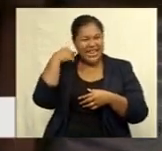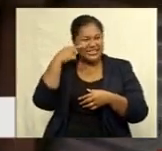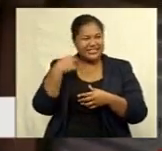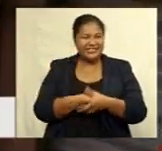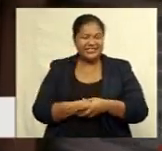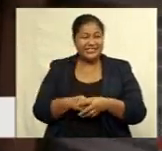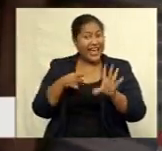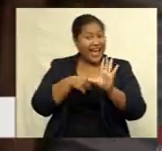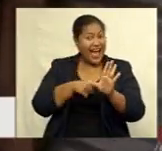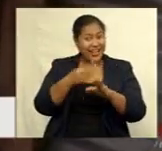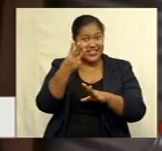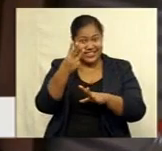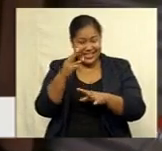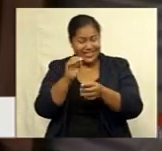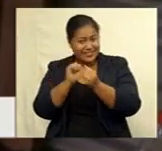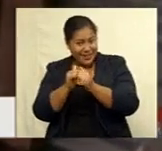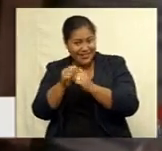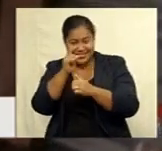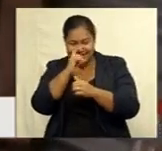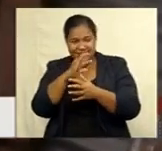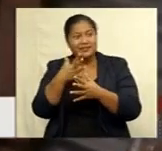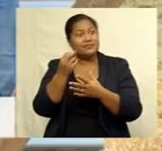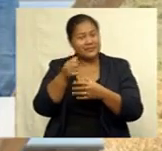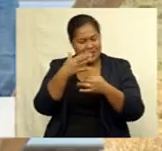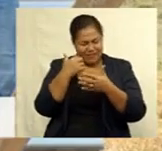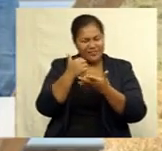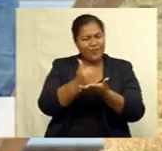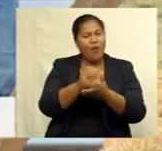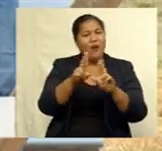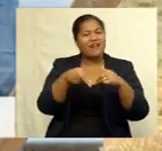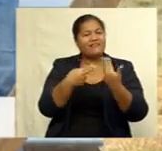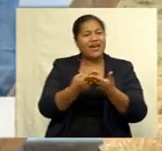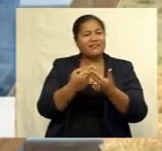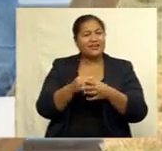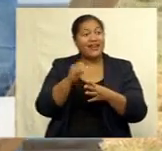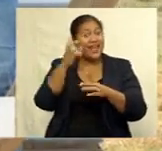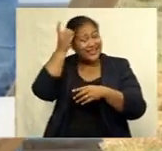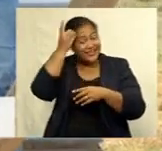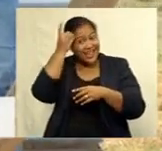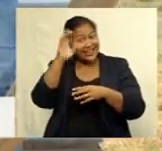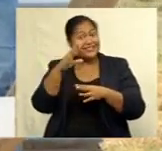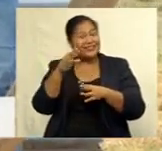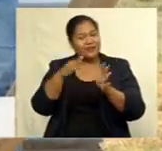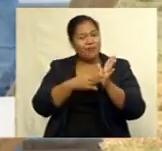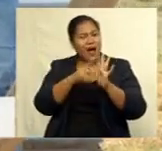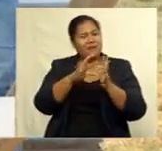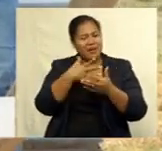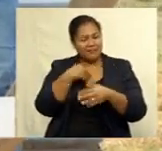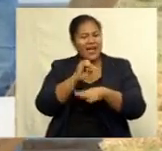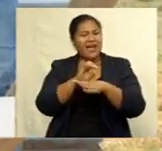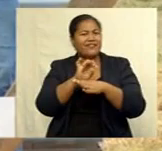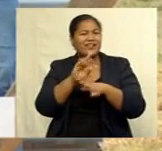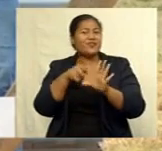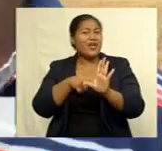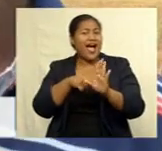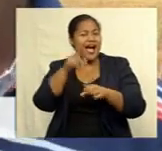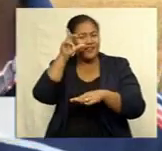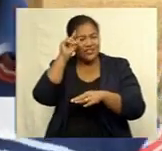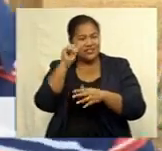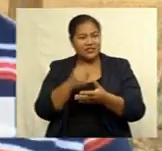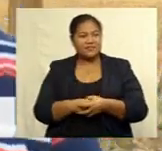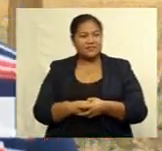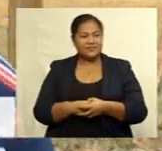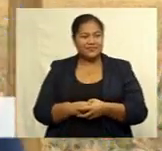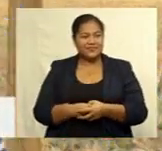3 siblings, Shamir has the support of his family behind him, and Dad Mohammed Shakur has this advice for young Fijians. They